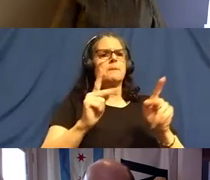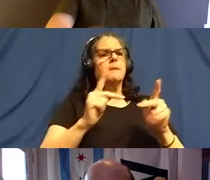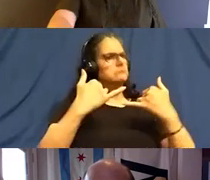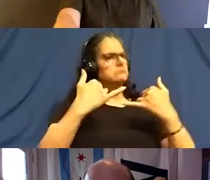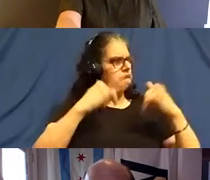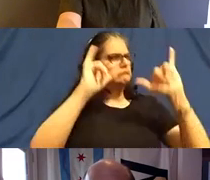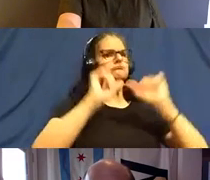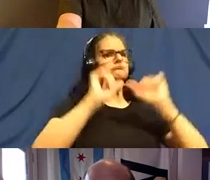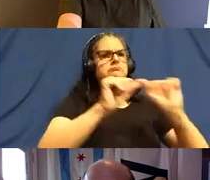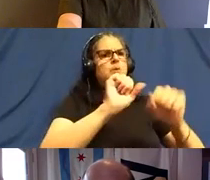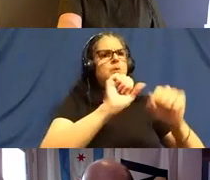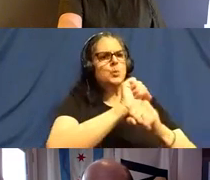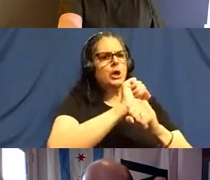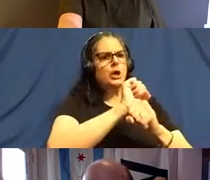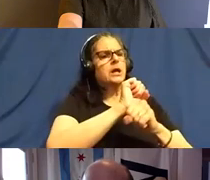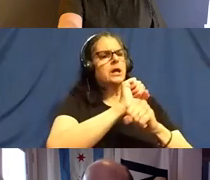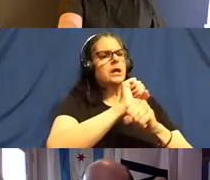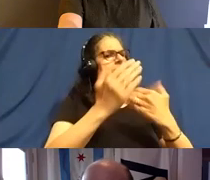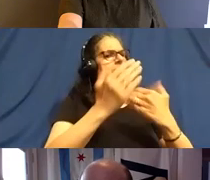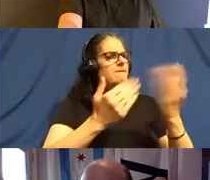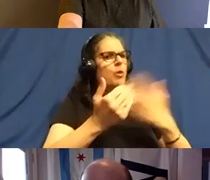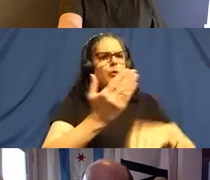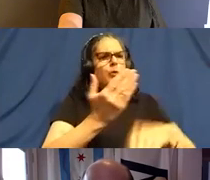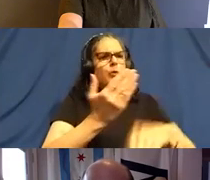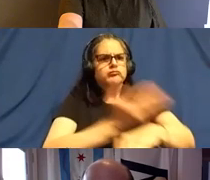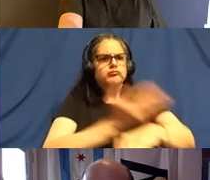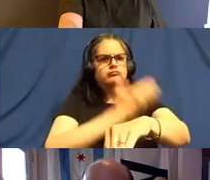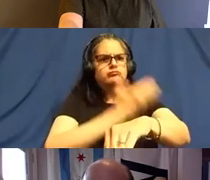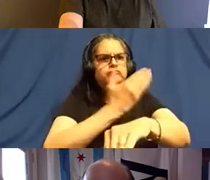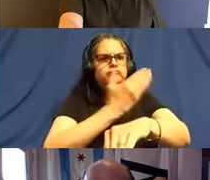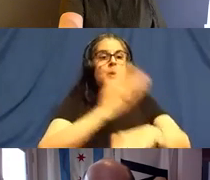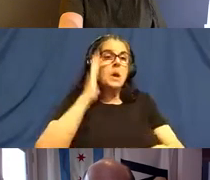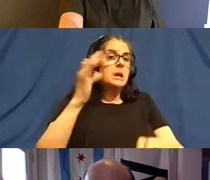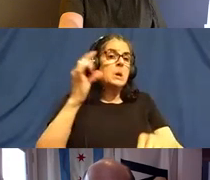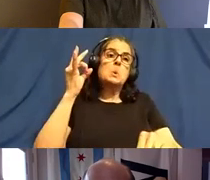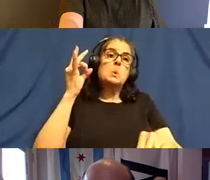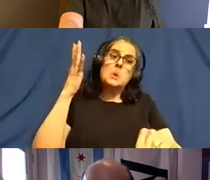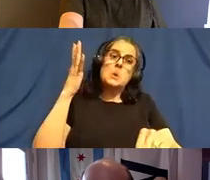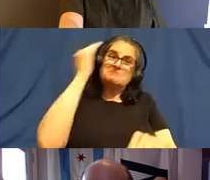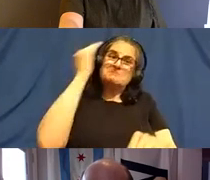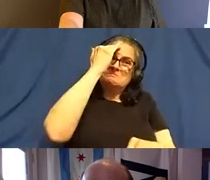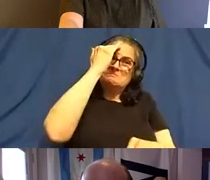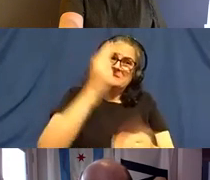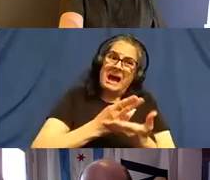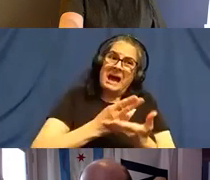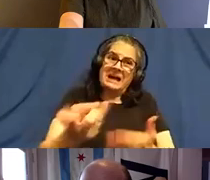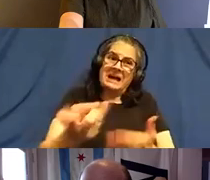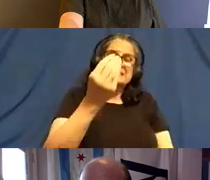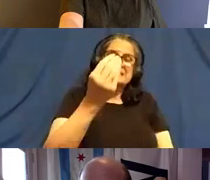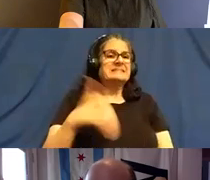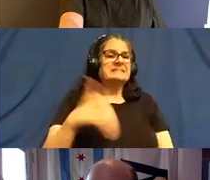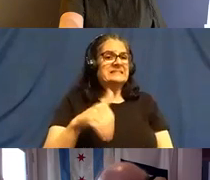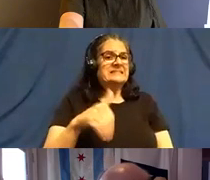project. This is going to be massive disruption, and I don't want to sugarcoat it, but together we're going to get through it.